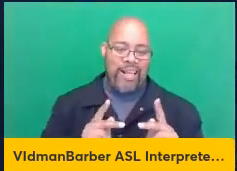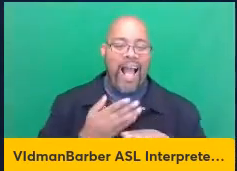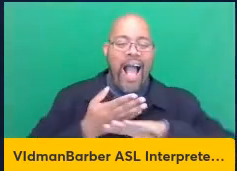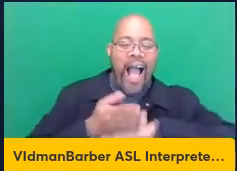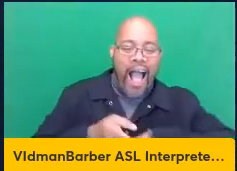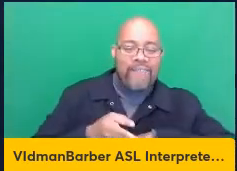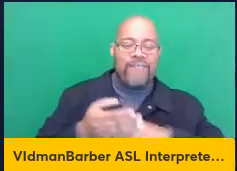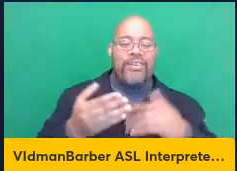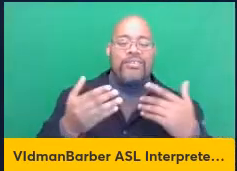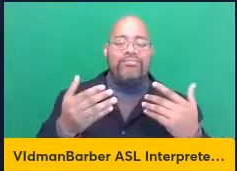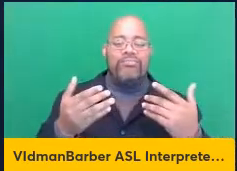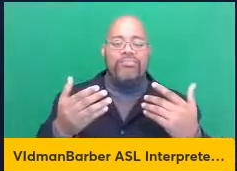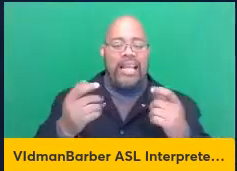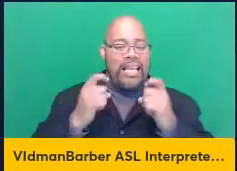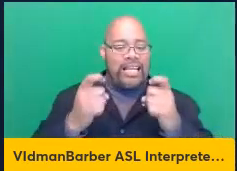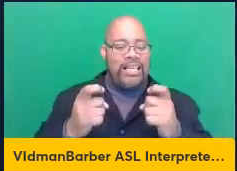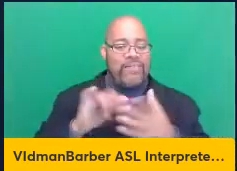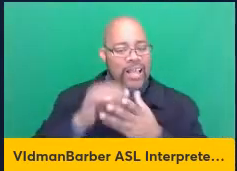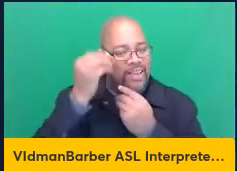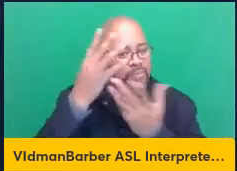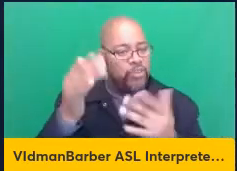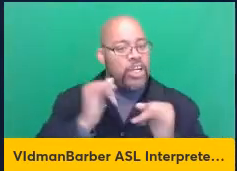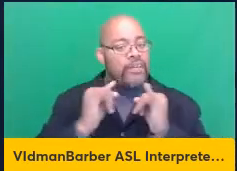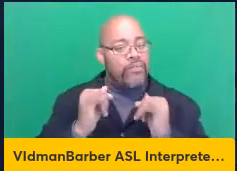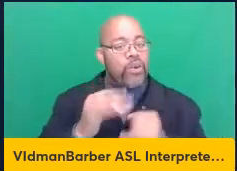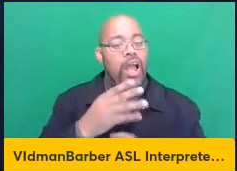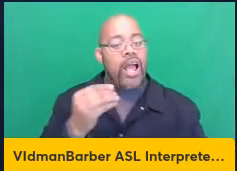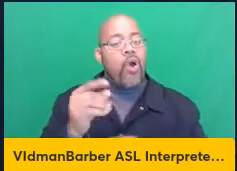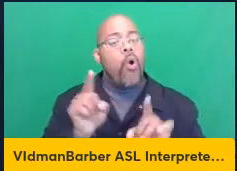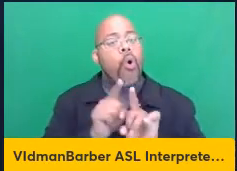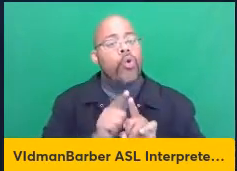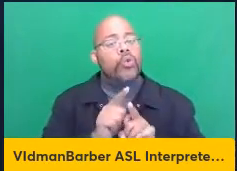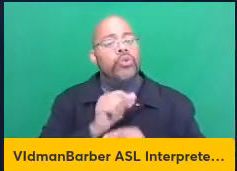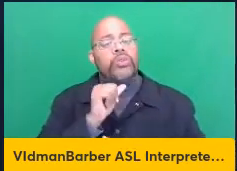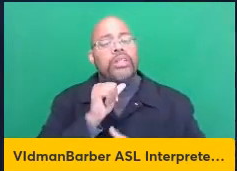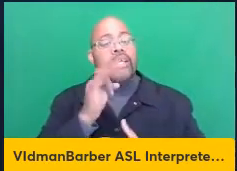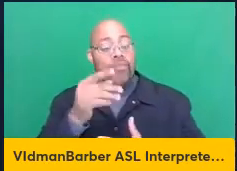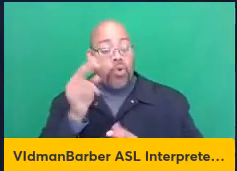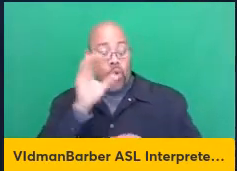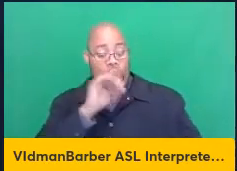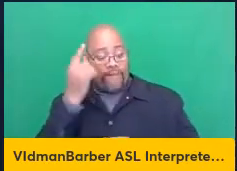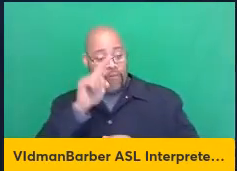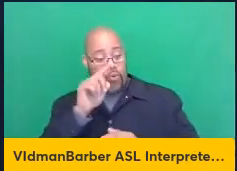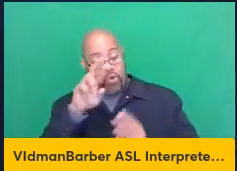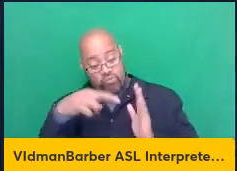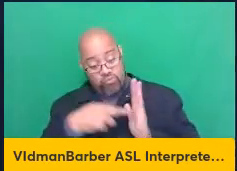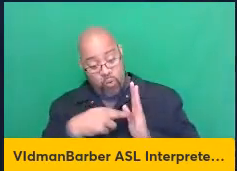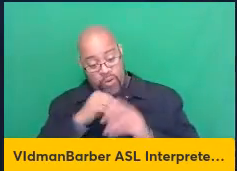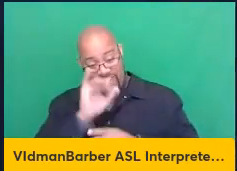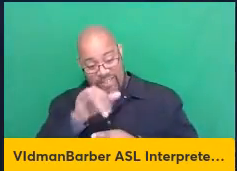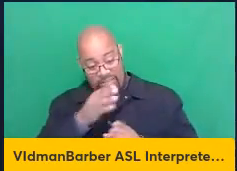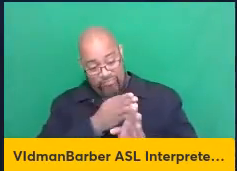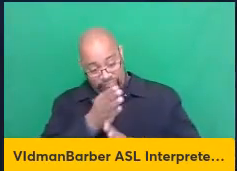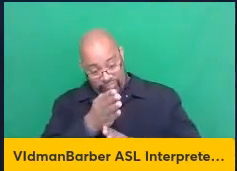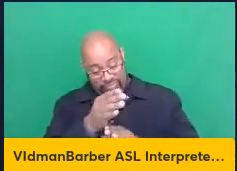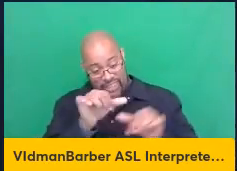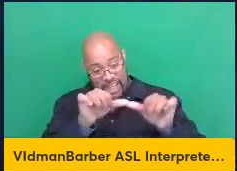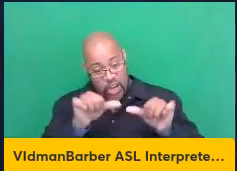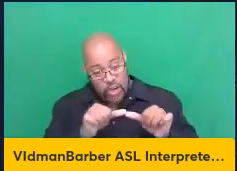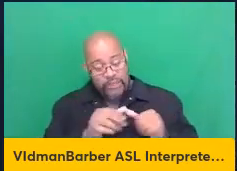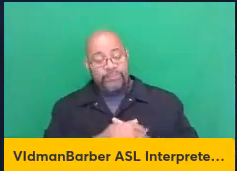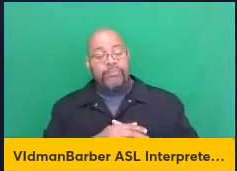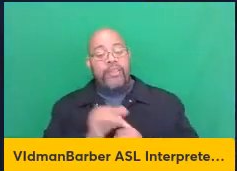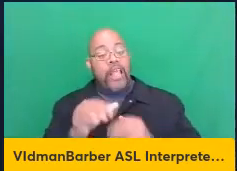they have you've given them an informational interview. And also, don't be like, if you're looking for a role in that space and